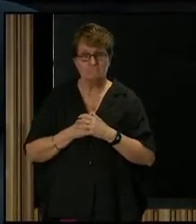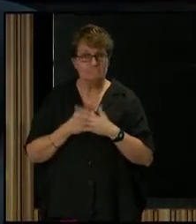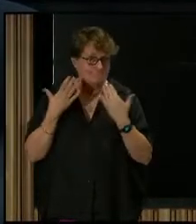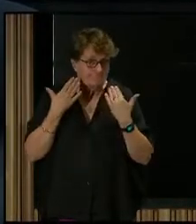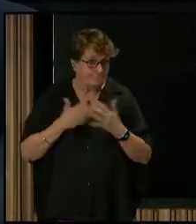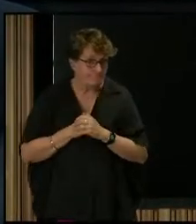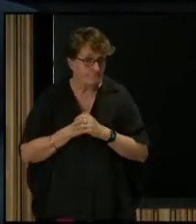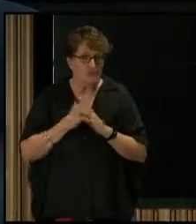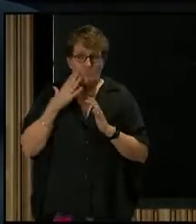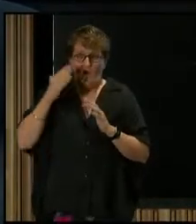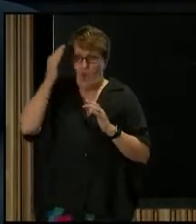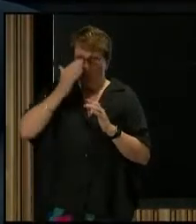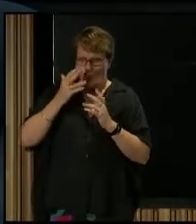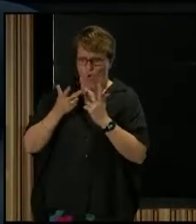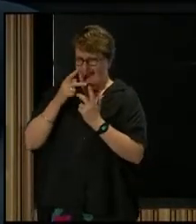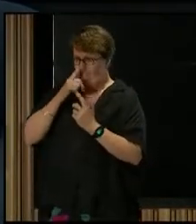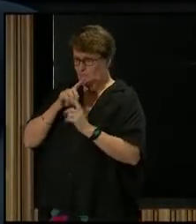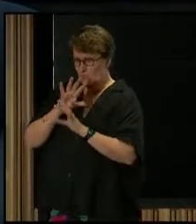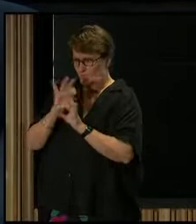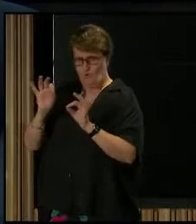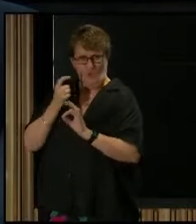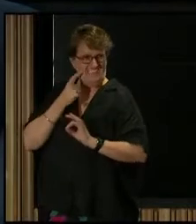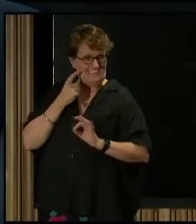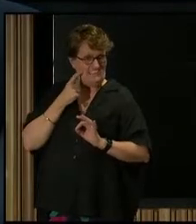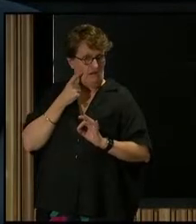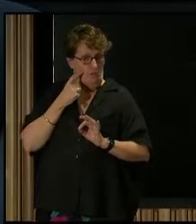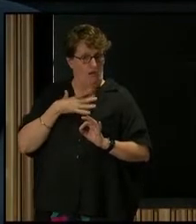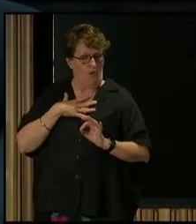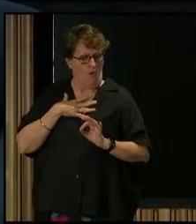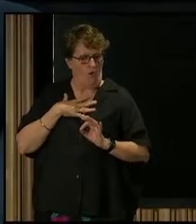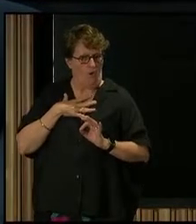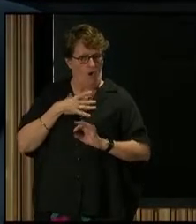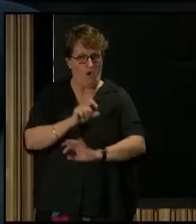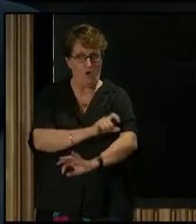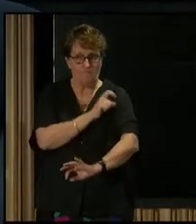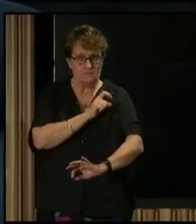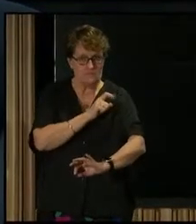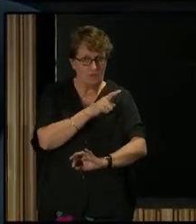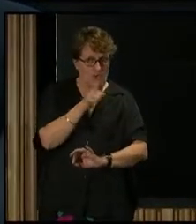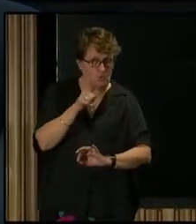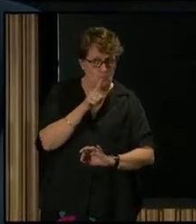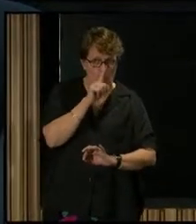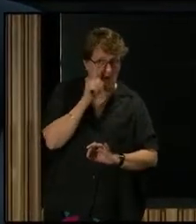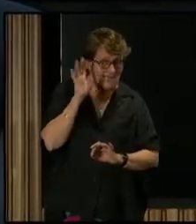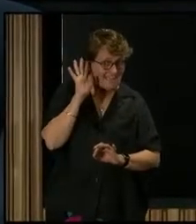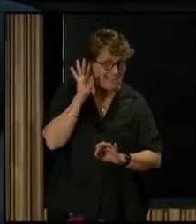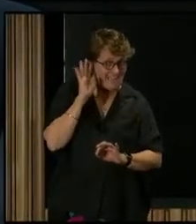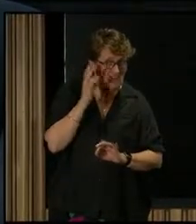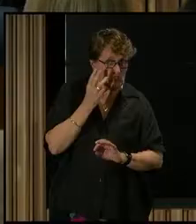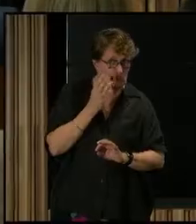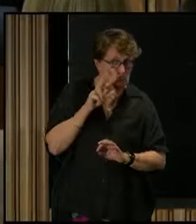When I learned that not everyone could do that, I think I did get a little bit of confidence. I was like, so you guys aren't also hearing 12